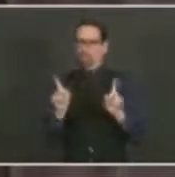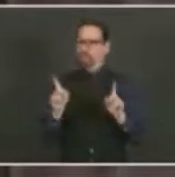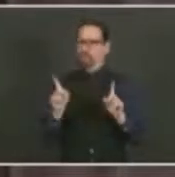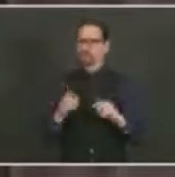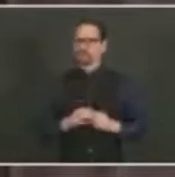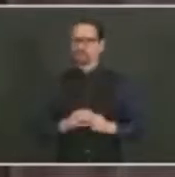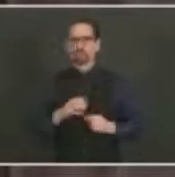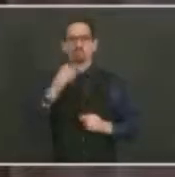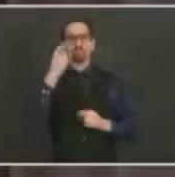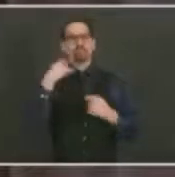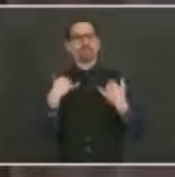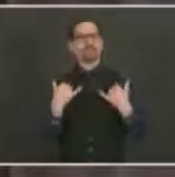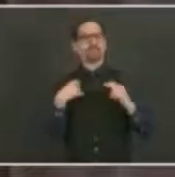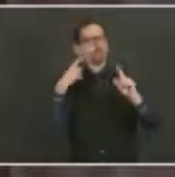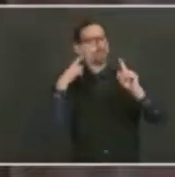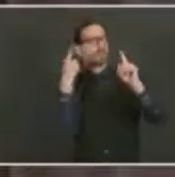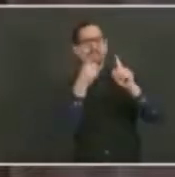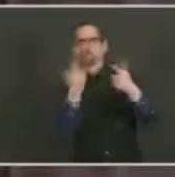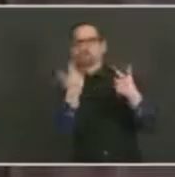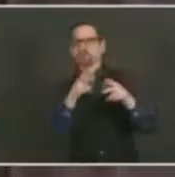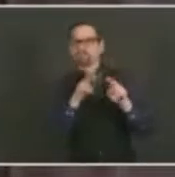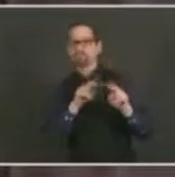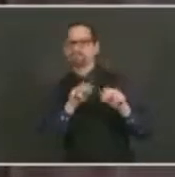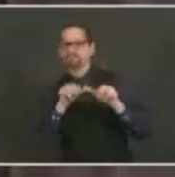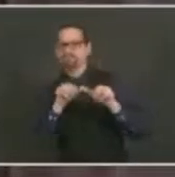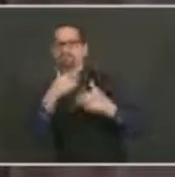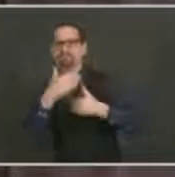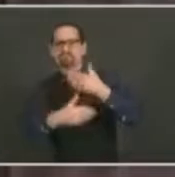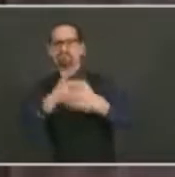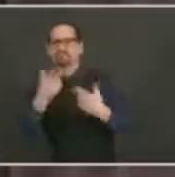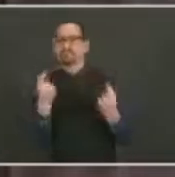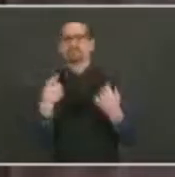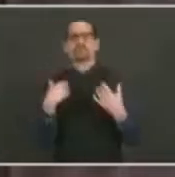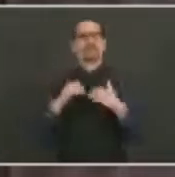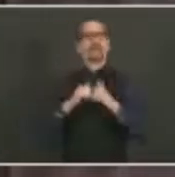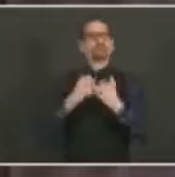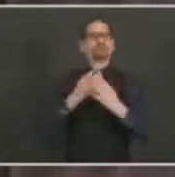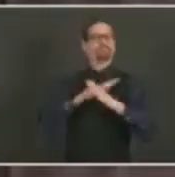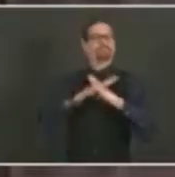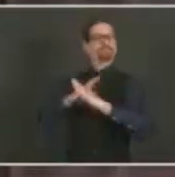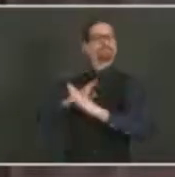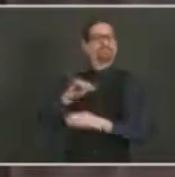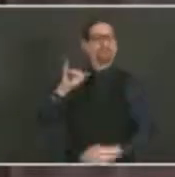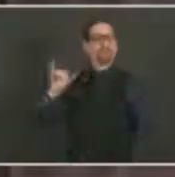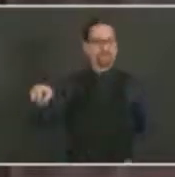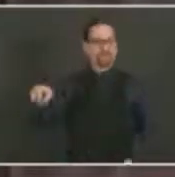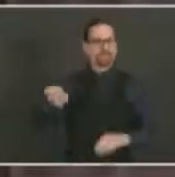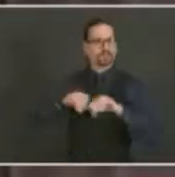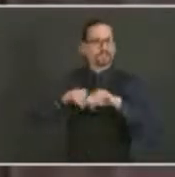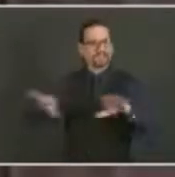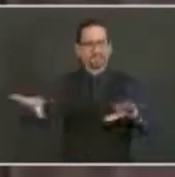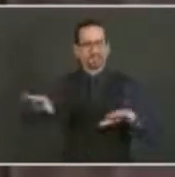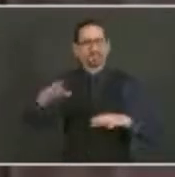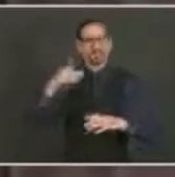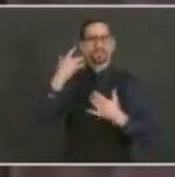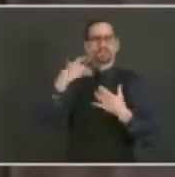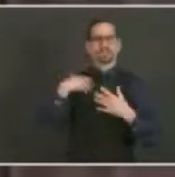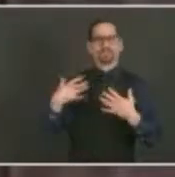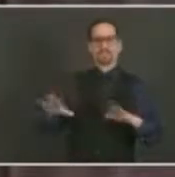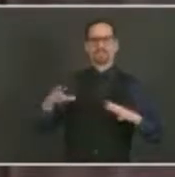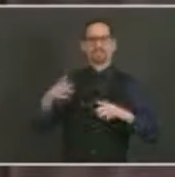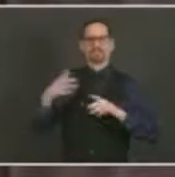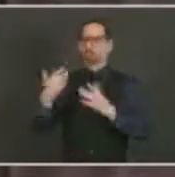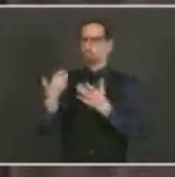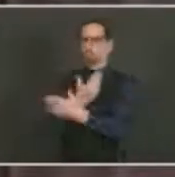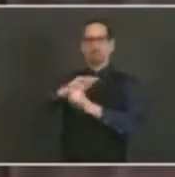what we can to keep these new variants from increasing in proportion and becoming predominant. The more